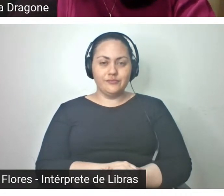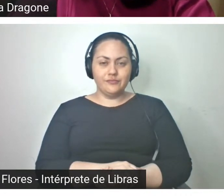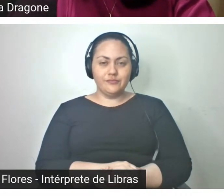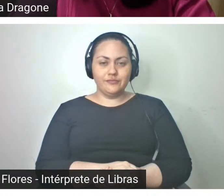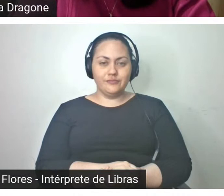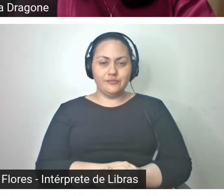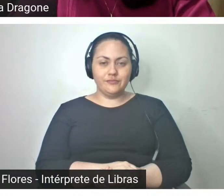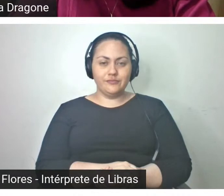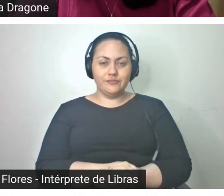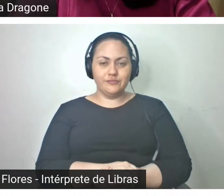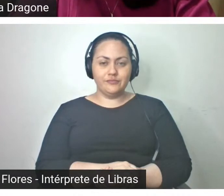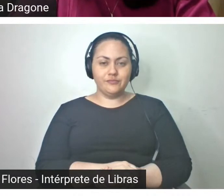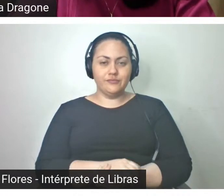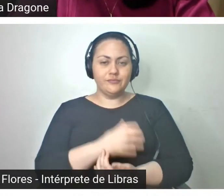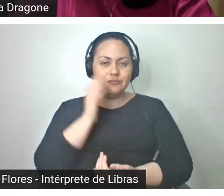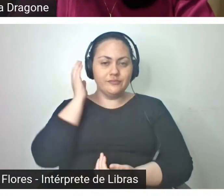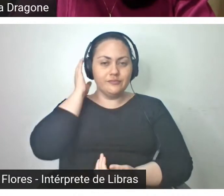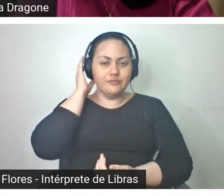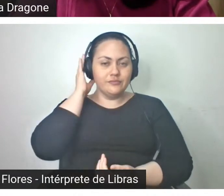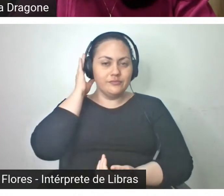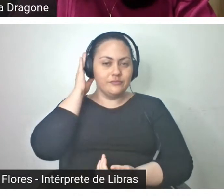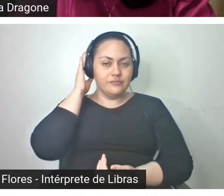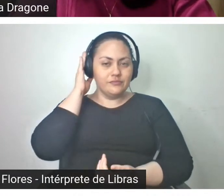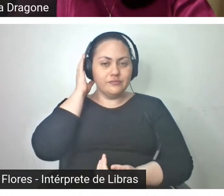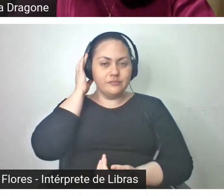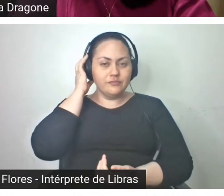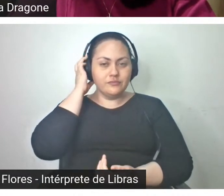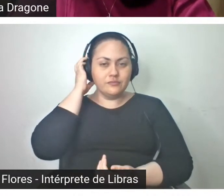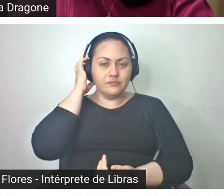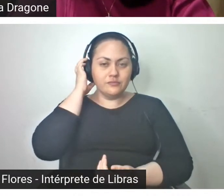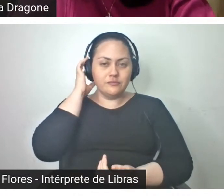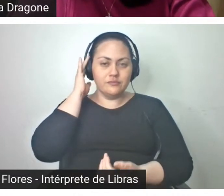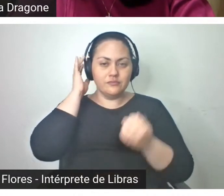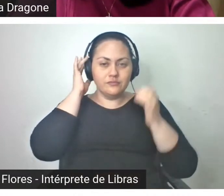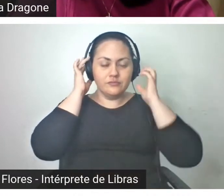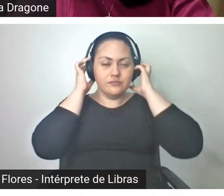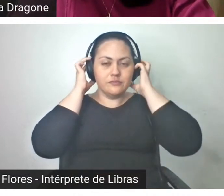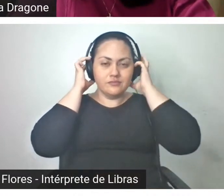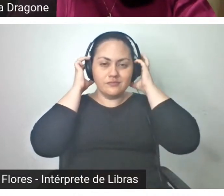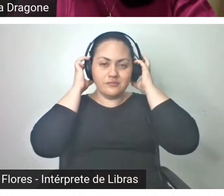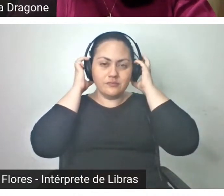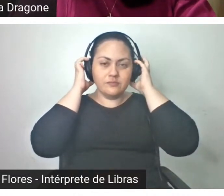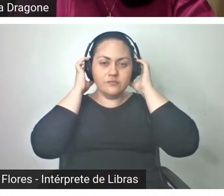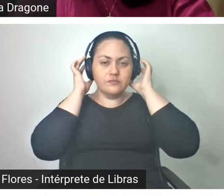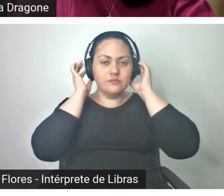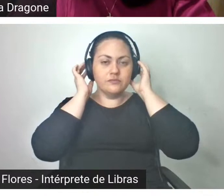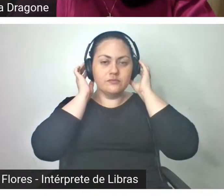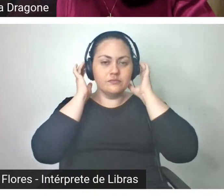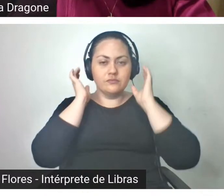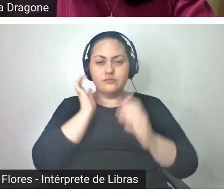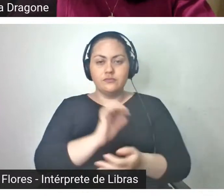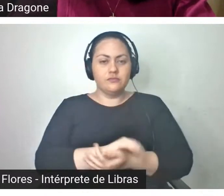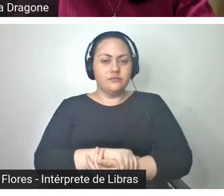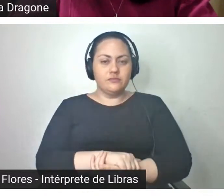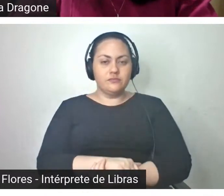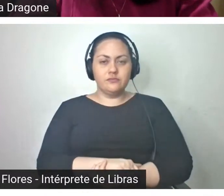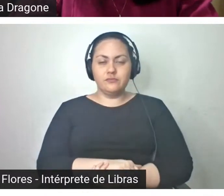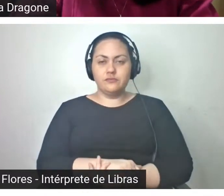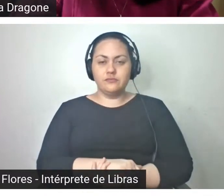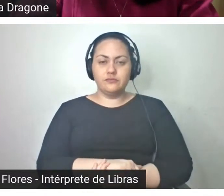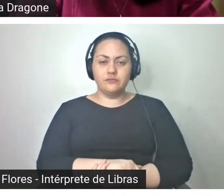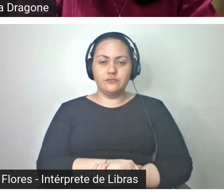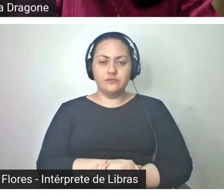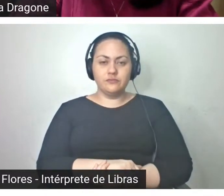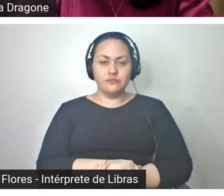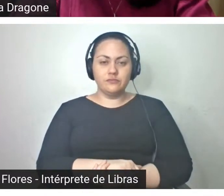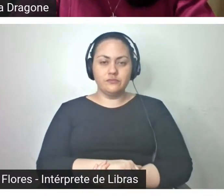funding, is one piece that is targeted in general, it's targeted more to those places